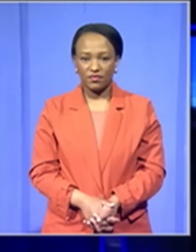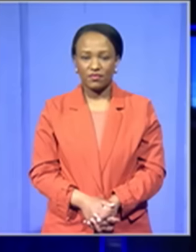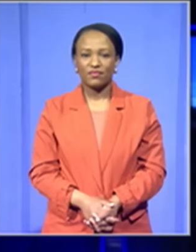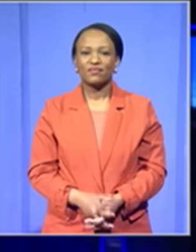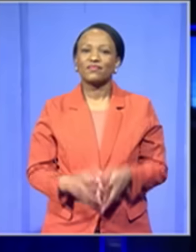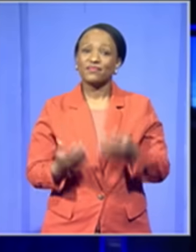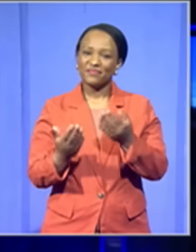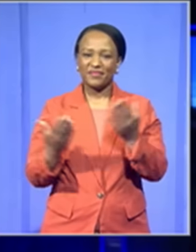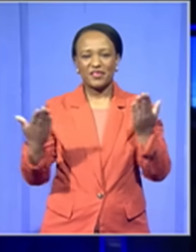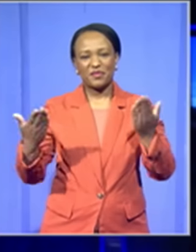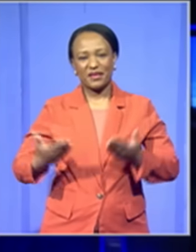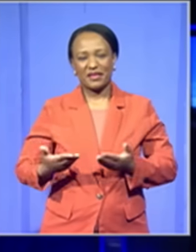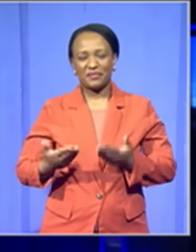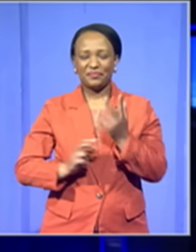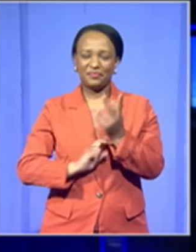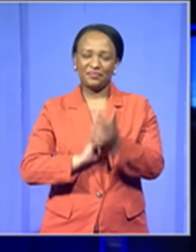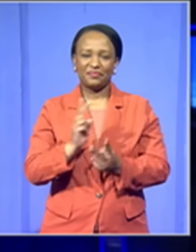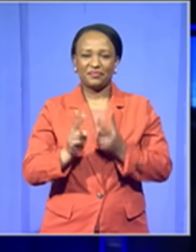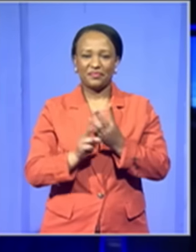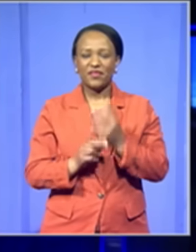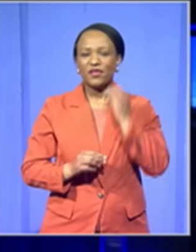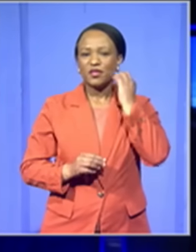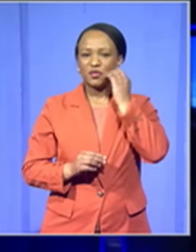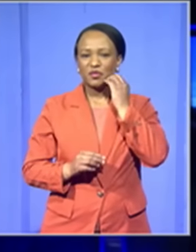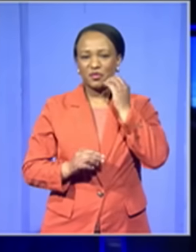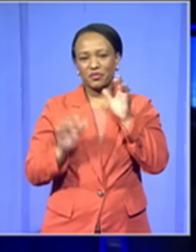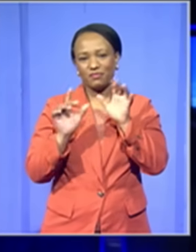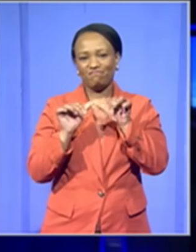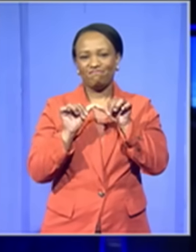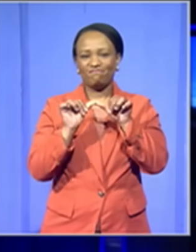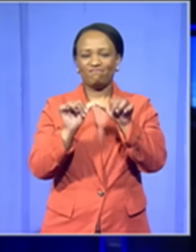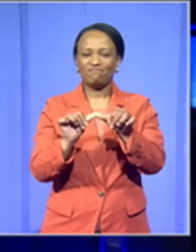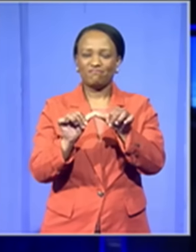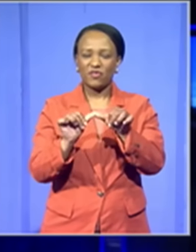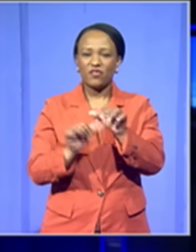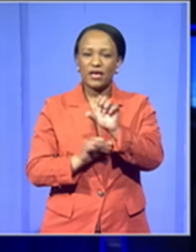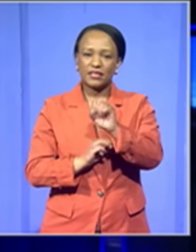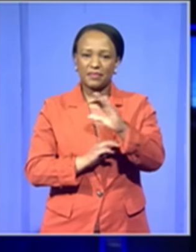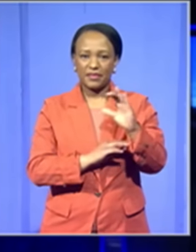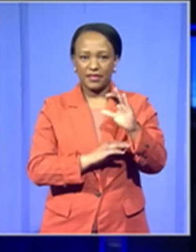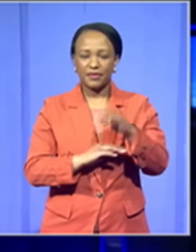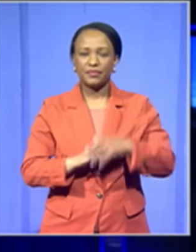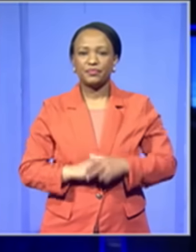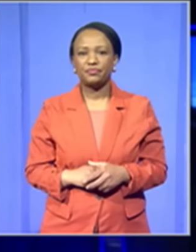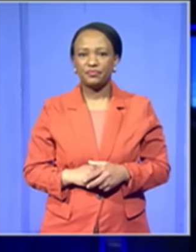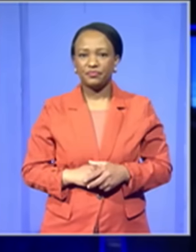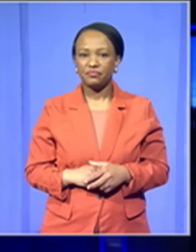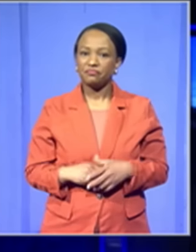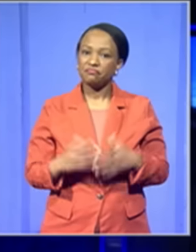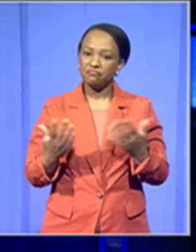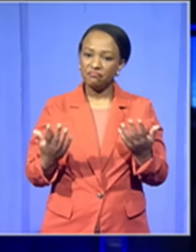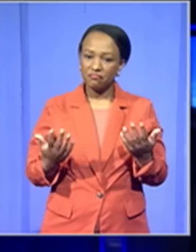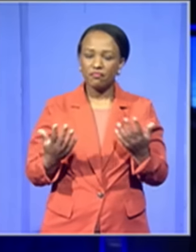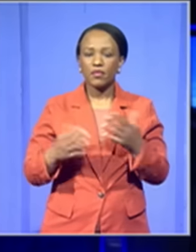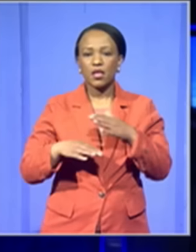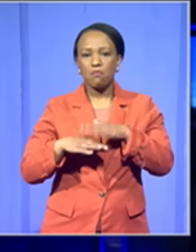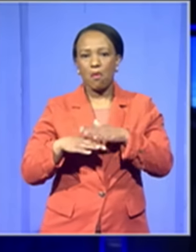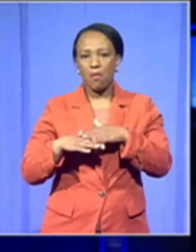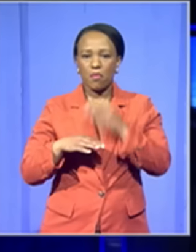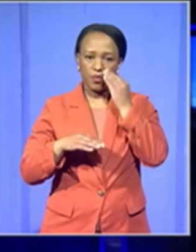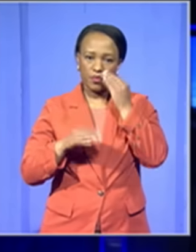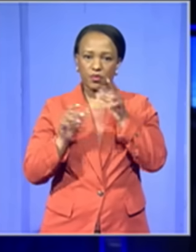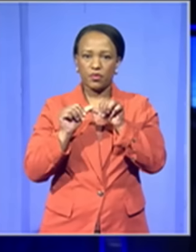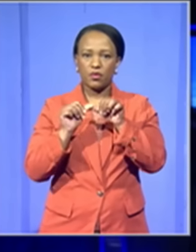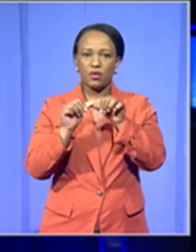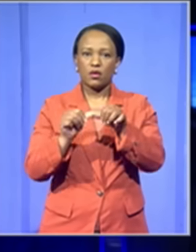Beso re betse re le amana mokgatlo kwa bobedi wa ditaba tsa Sesotho kwa no tshebeletsong ya SABC. Ha re lekola jwalo tsentseng di itlhomme pele re bona jwalo ha